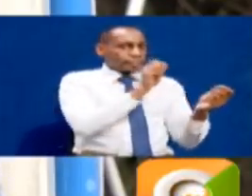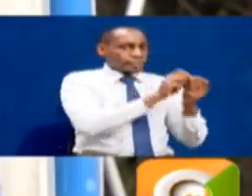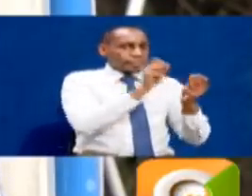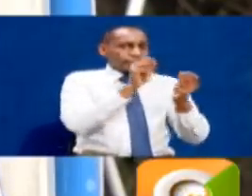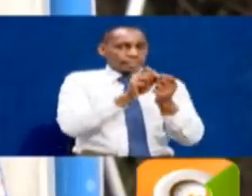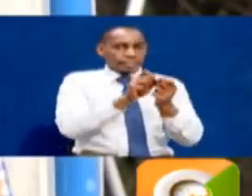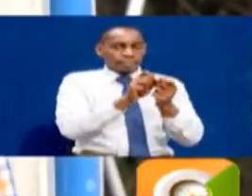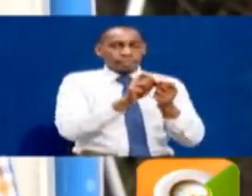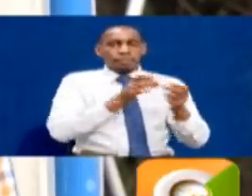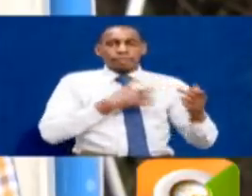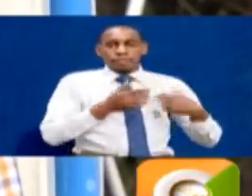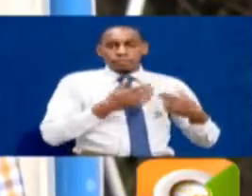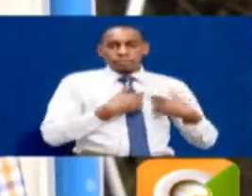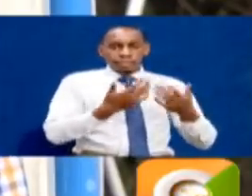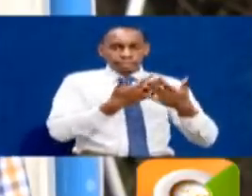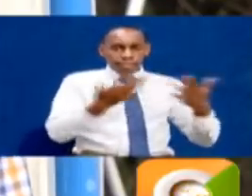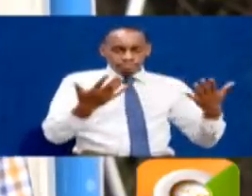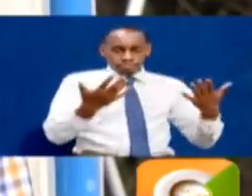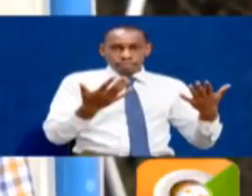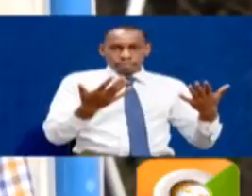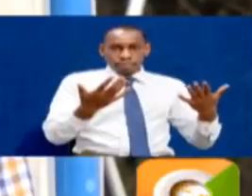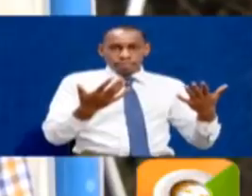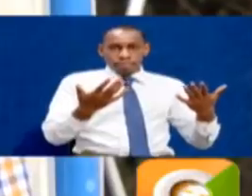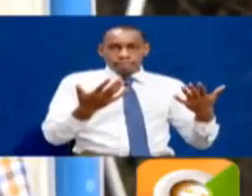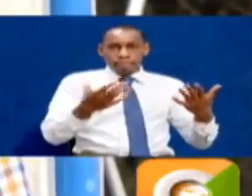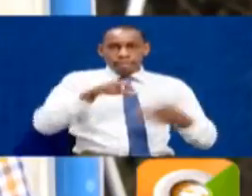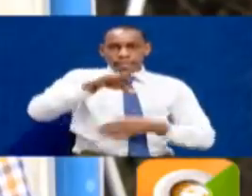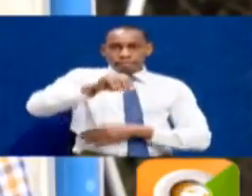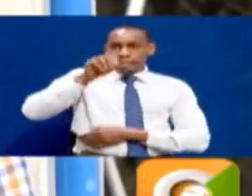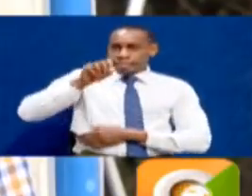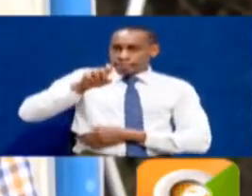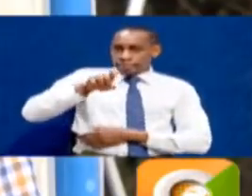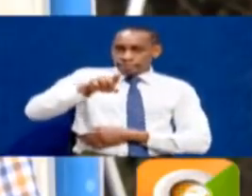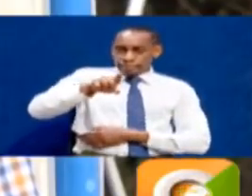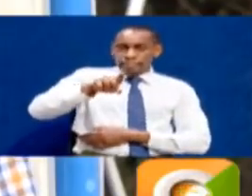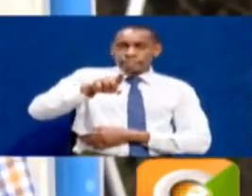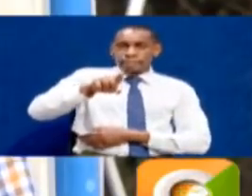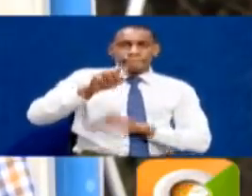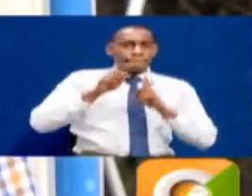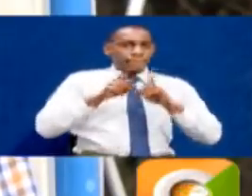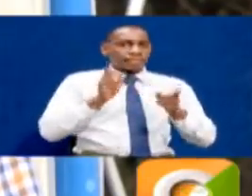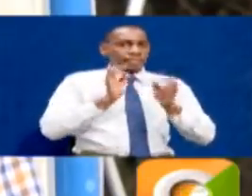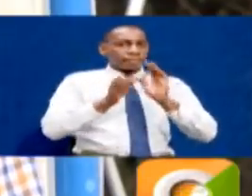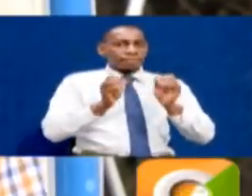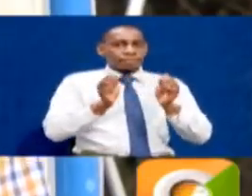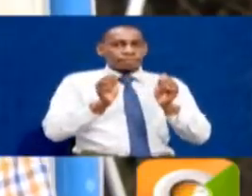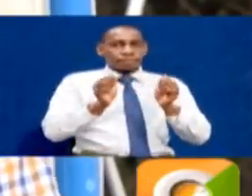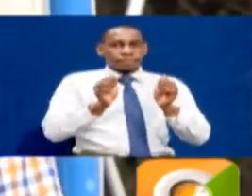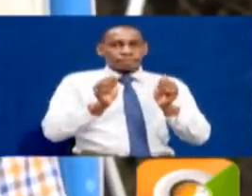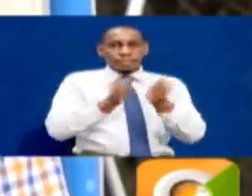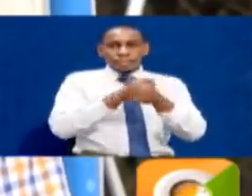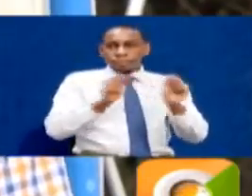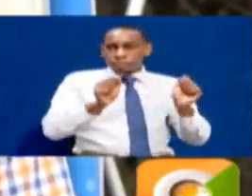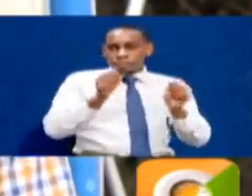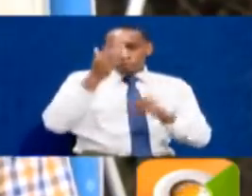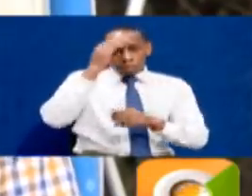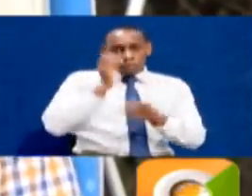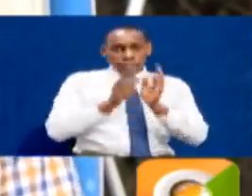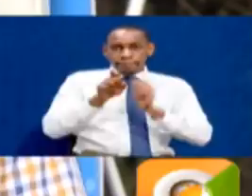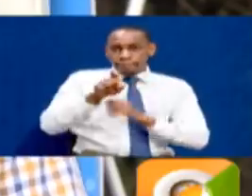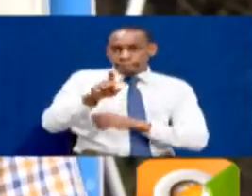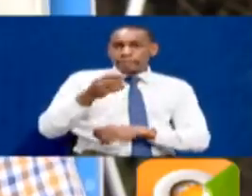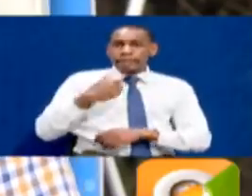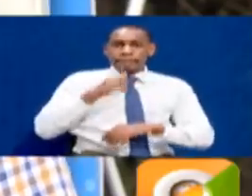in terms of PCR, it picks a particular part of the virus. But it cannot be able to discriminate whether this virus